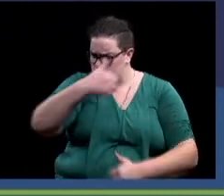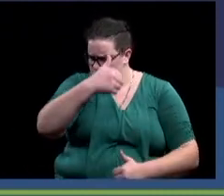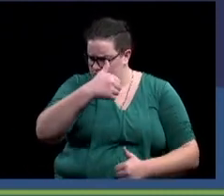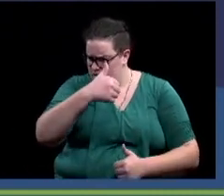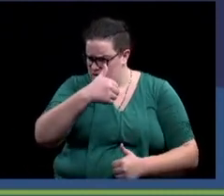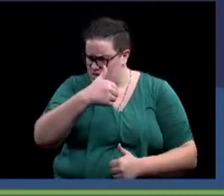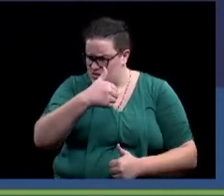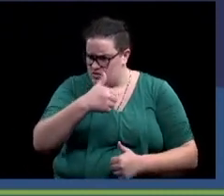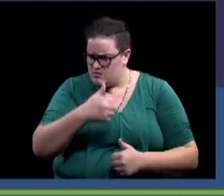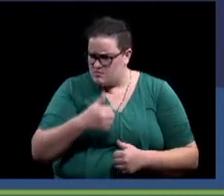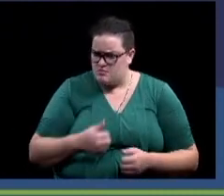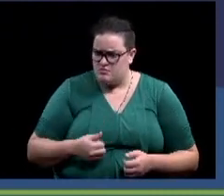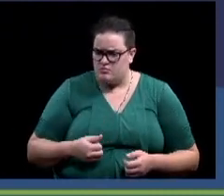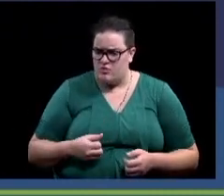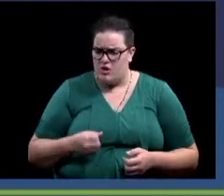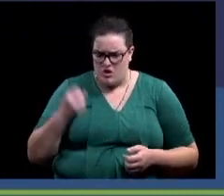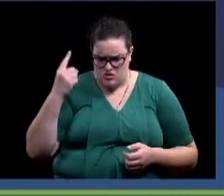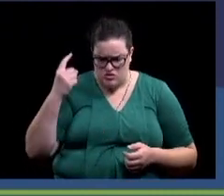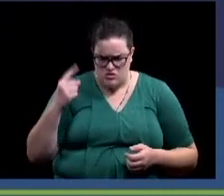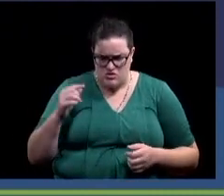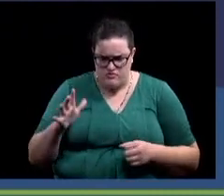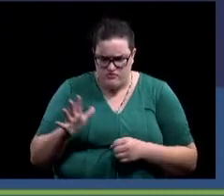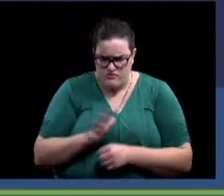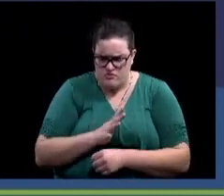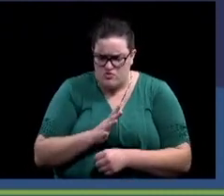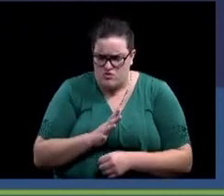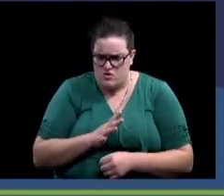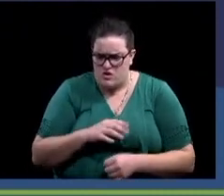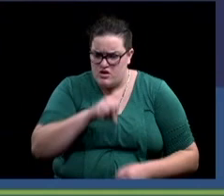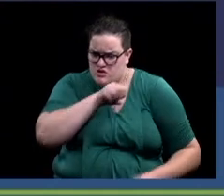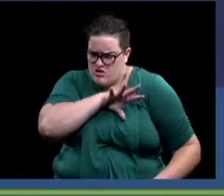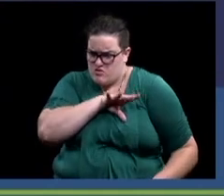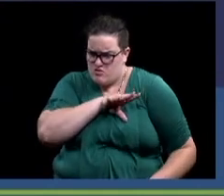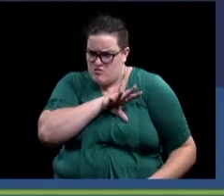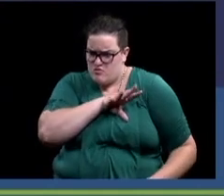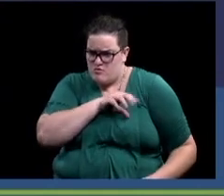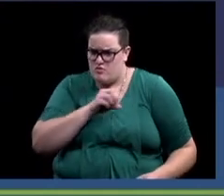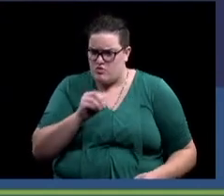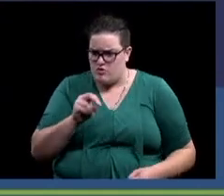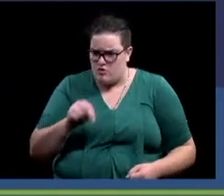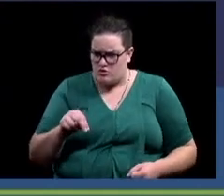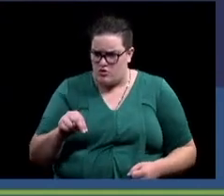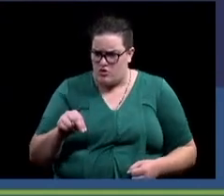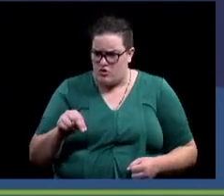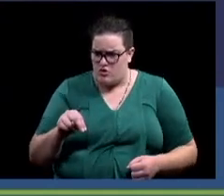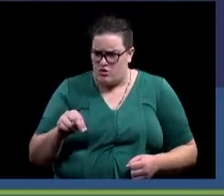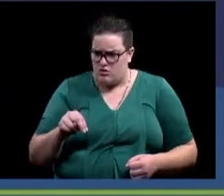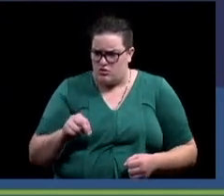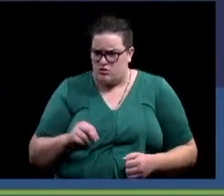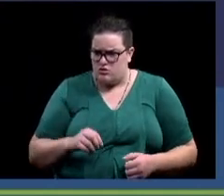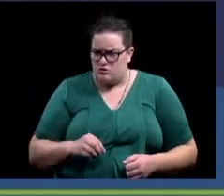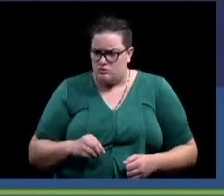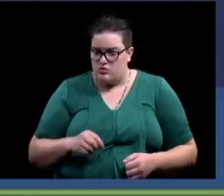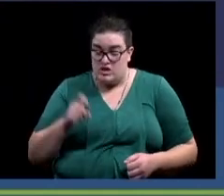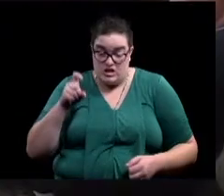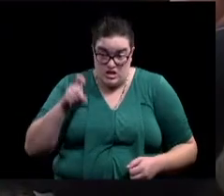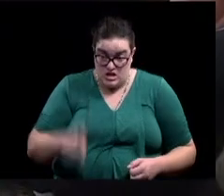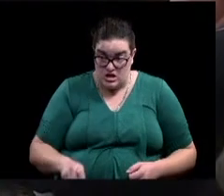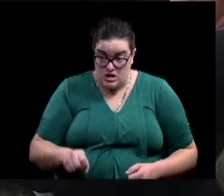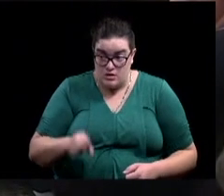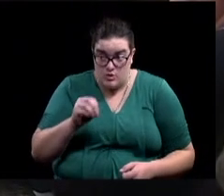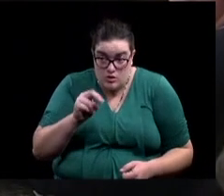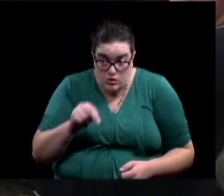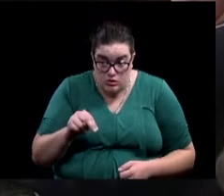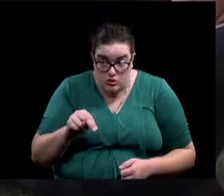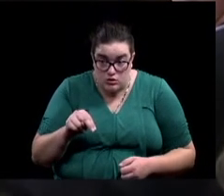being turned on when they're supposed to be. Yes. What does that look like? So sergeants